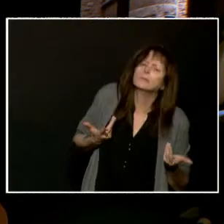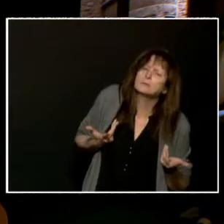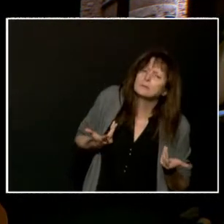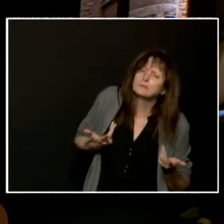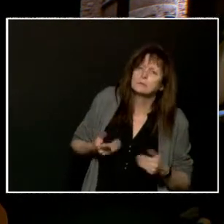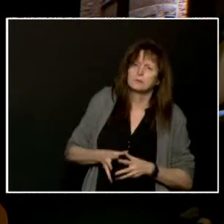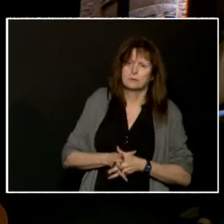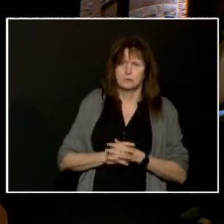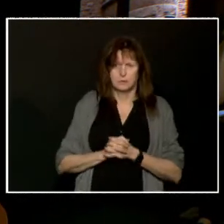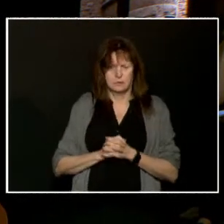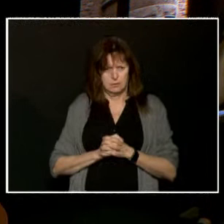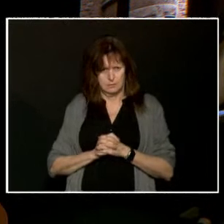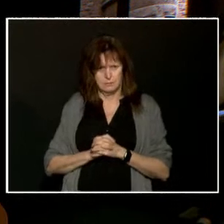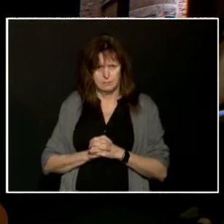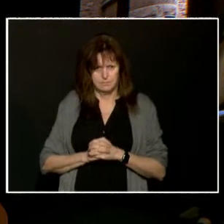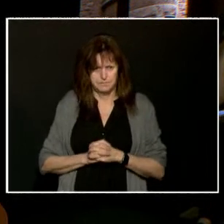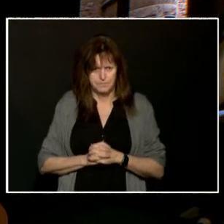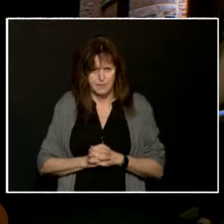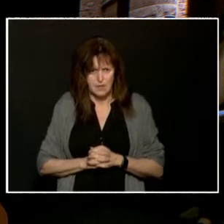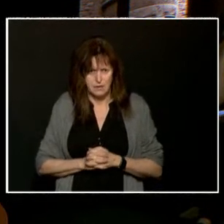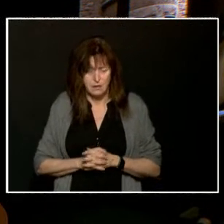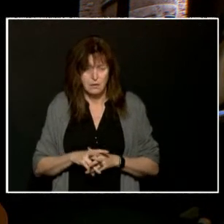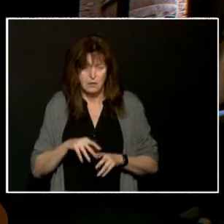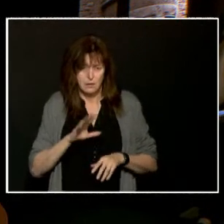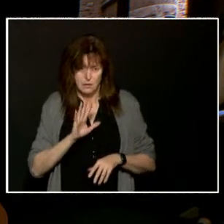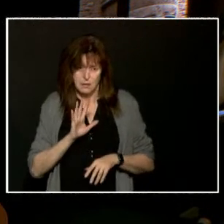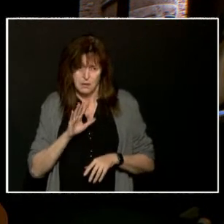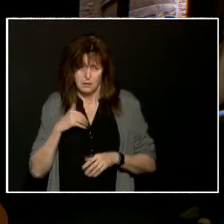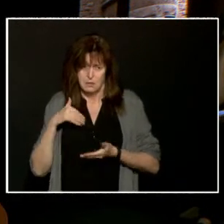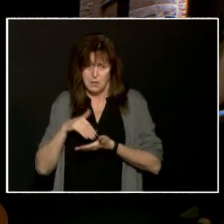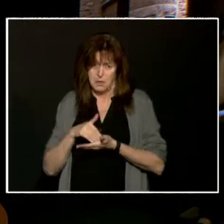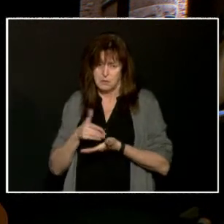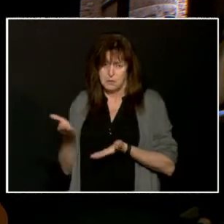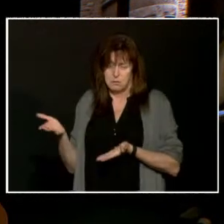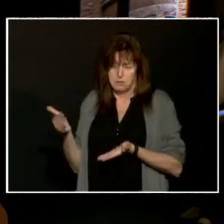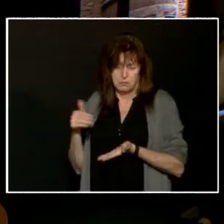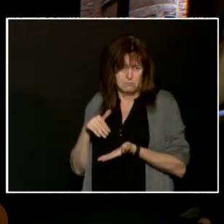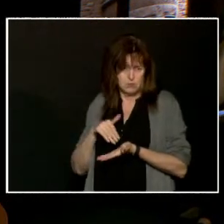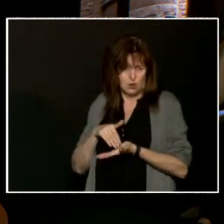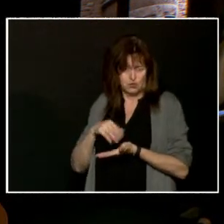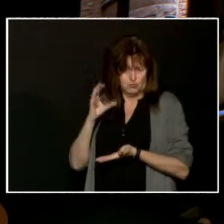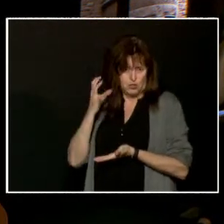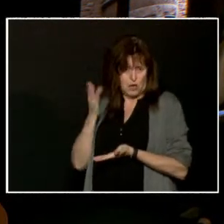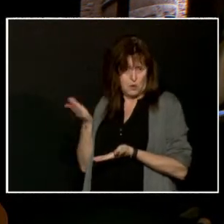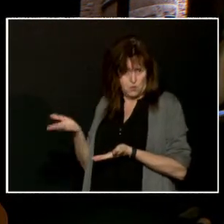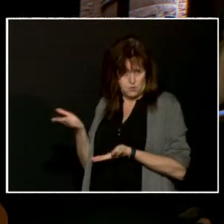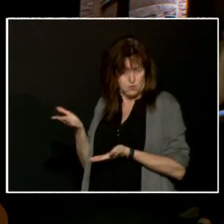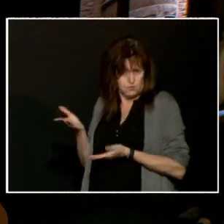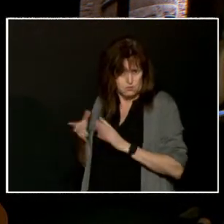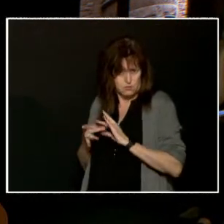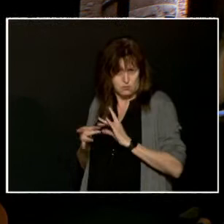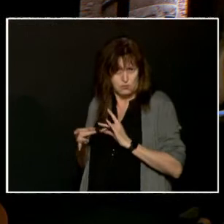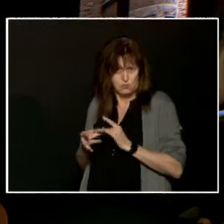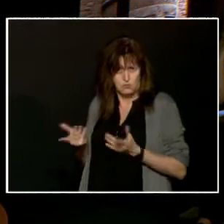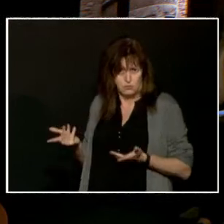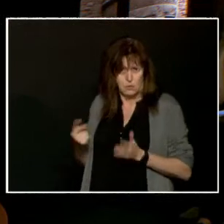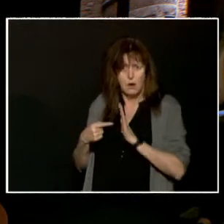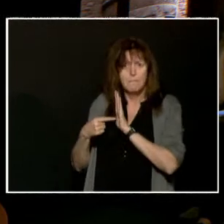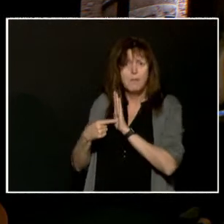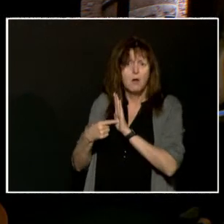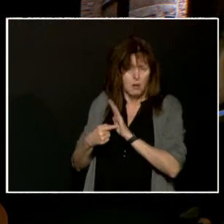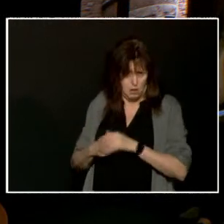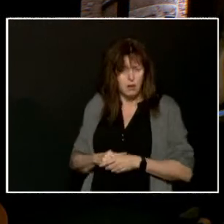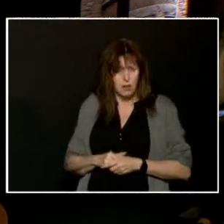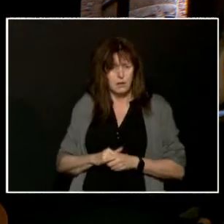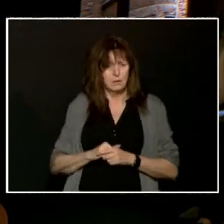I'll ask Dr. Brown to comment from the modeling standpoint, and then I may have a couple of comments afterwards. So over to you, Dr. Brown. So there's a couple sort of critical